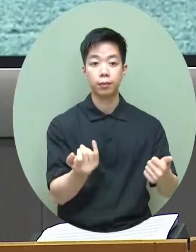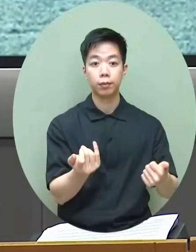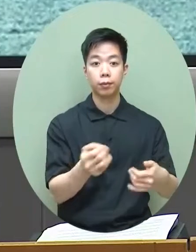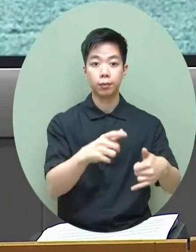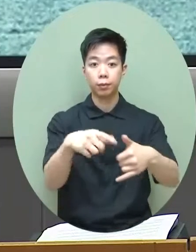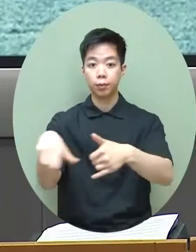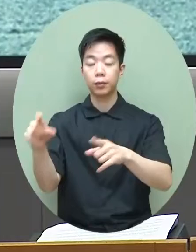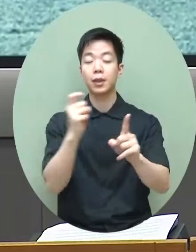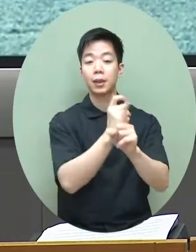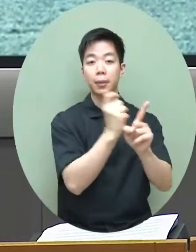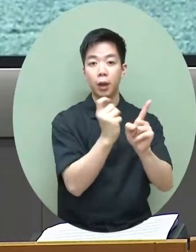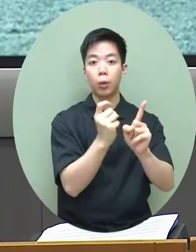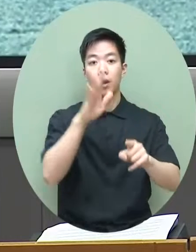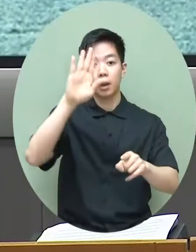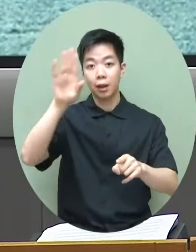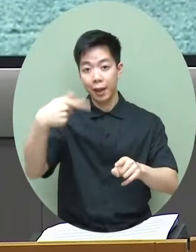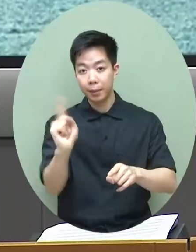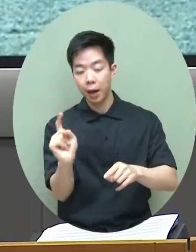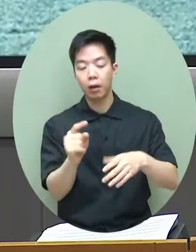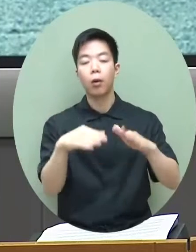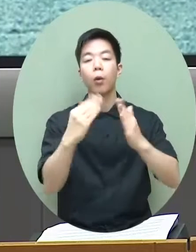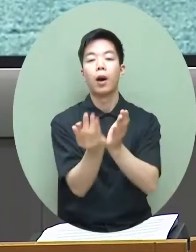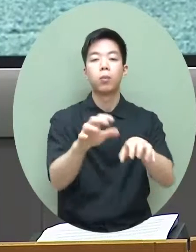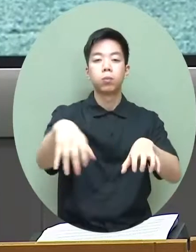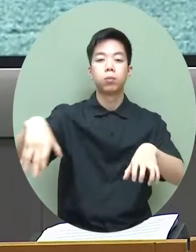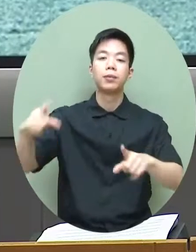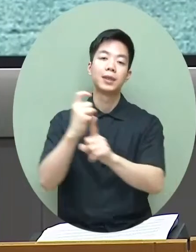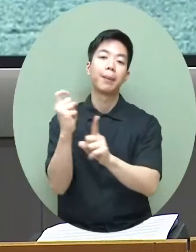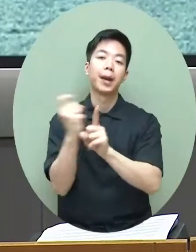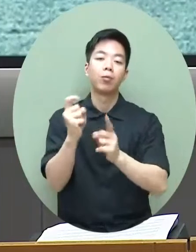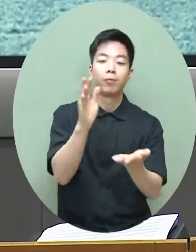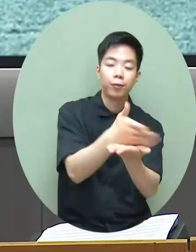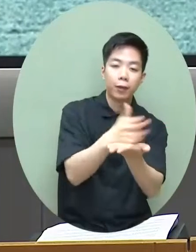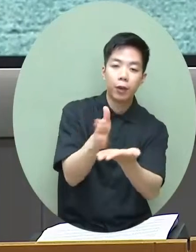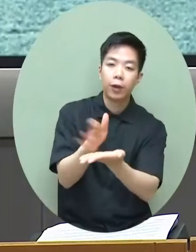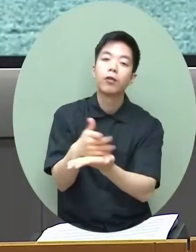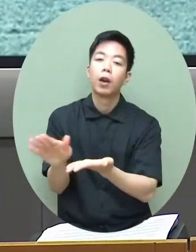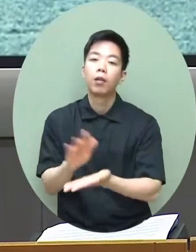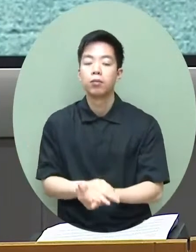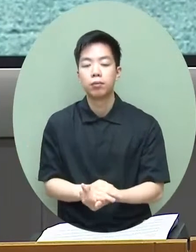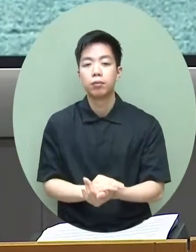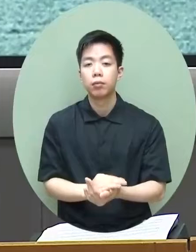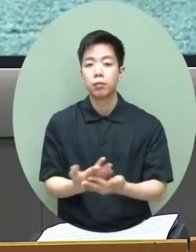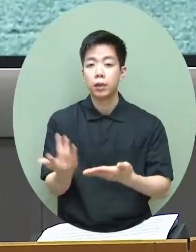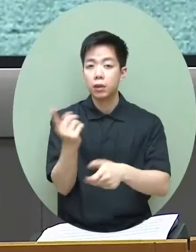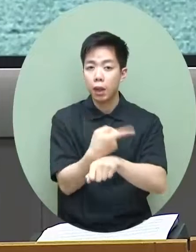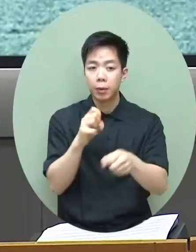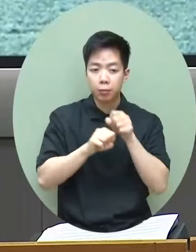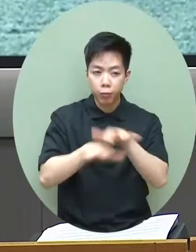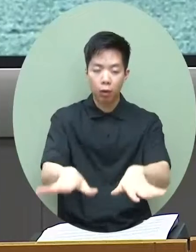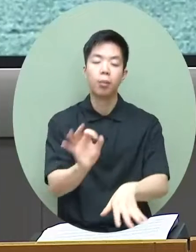19 schools. So far, we haven't seen any outbreak in schools, but still there are cases within the